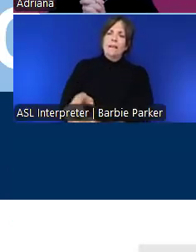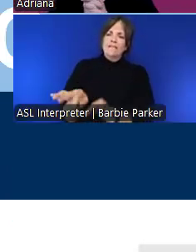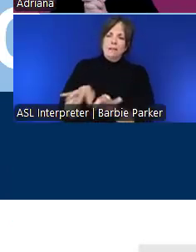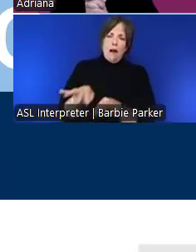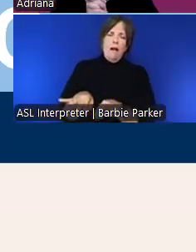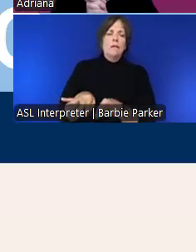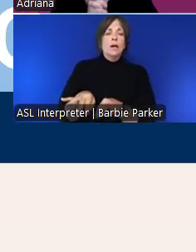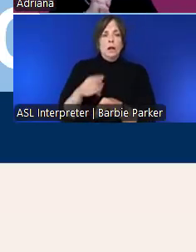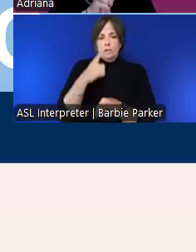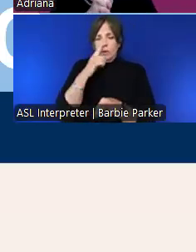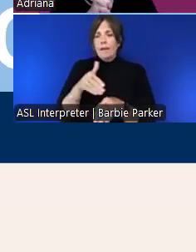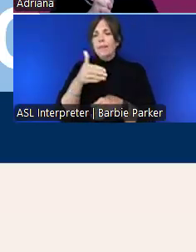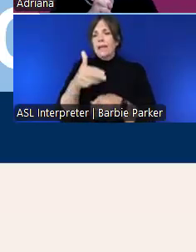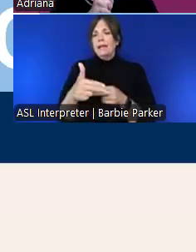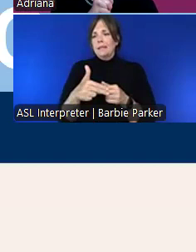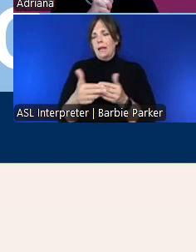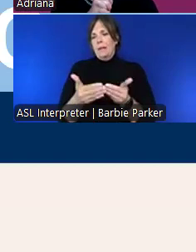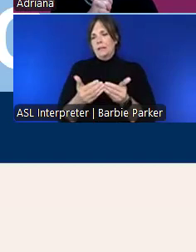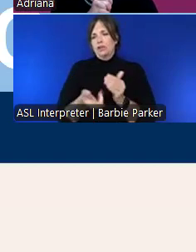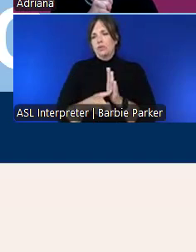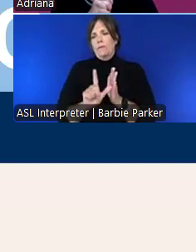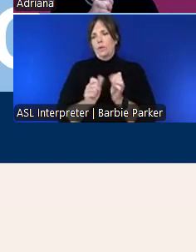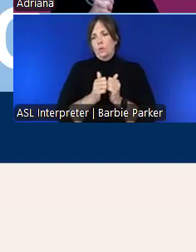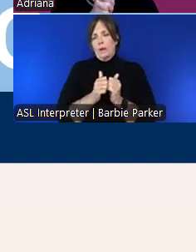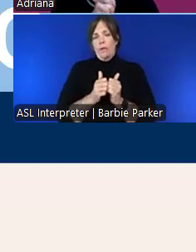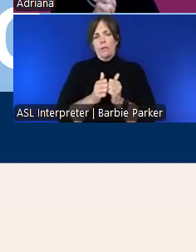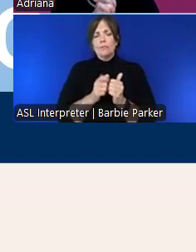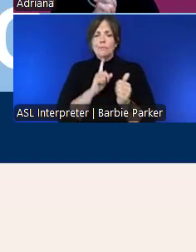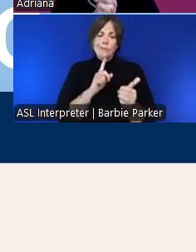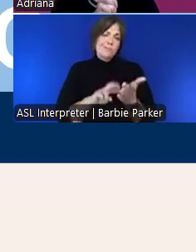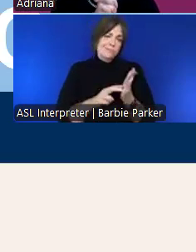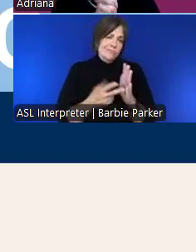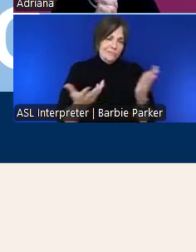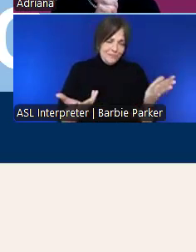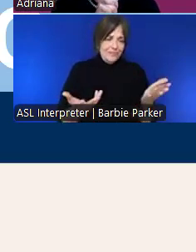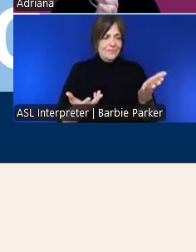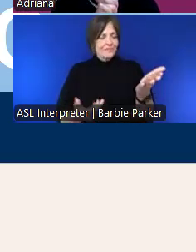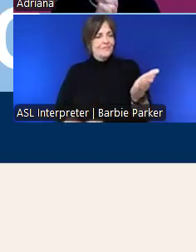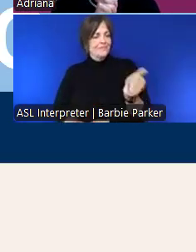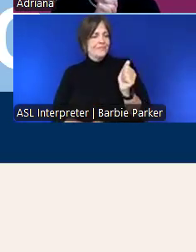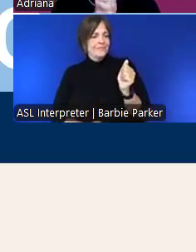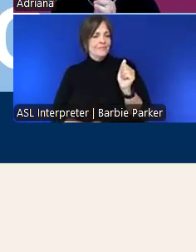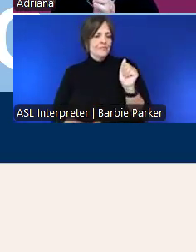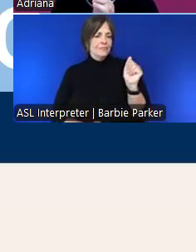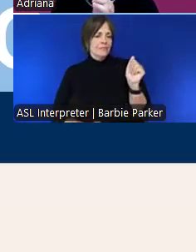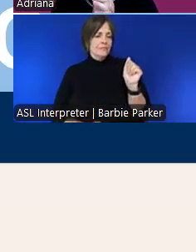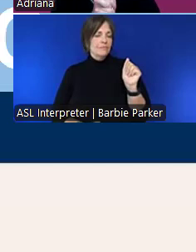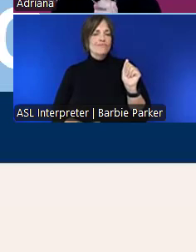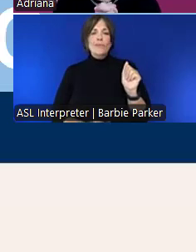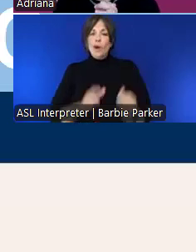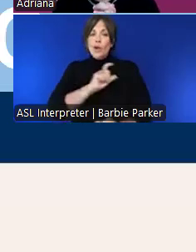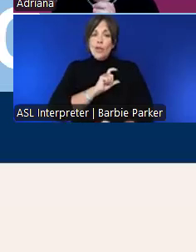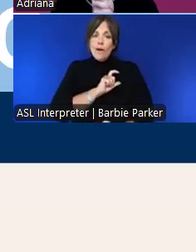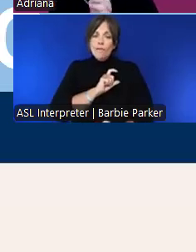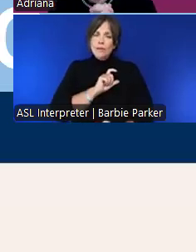to review together. But ultimately, you know, when I think about the role of law enforcement or